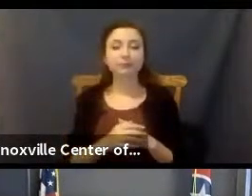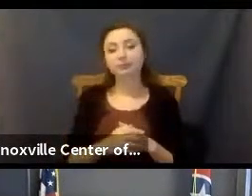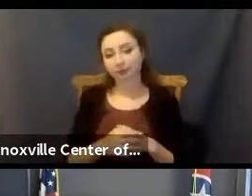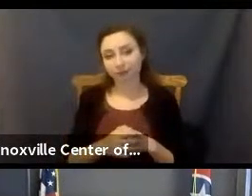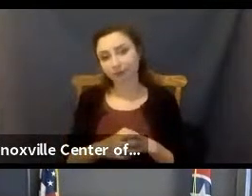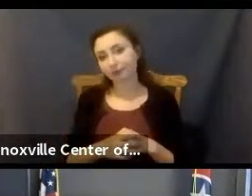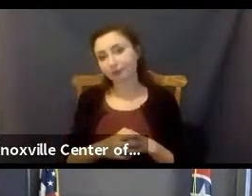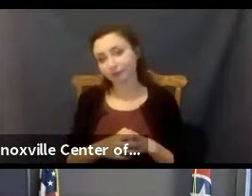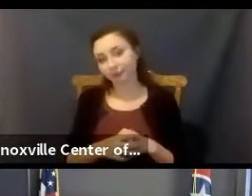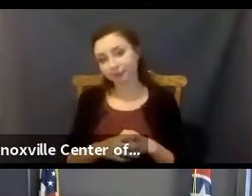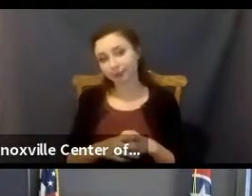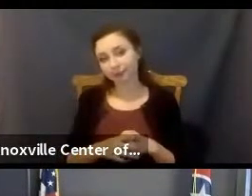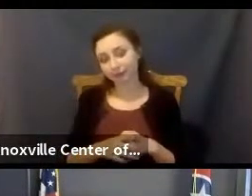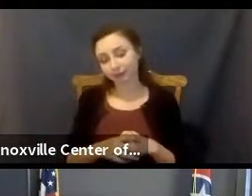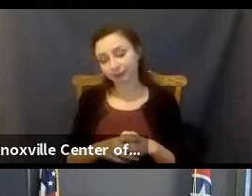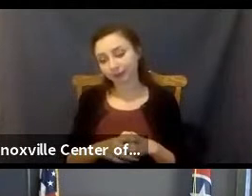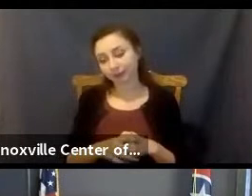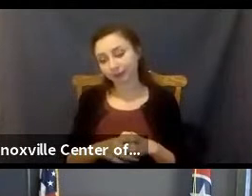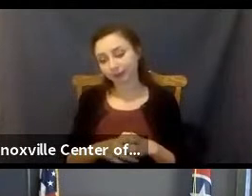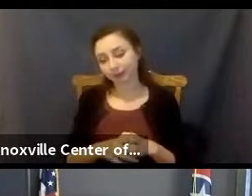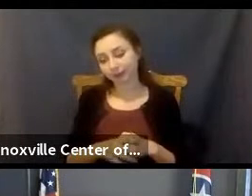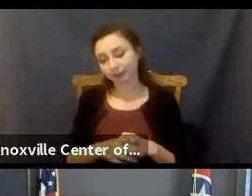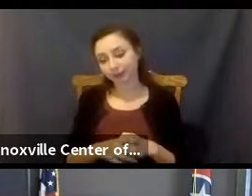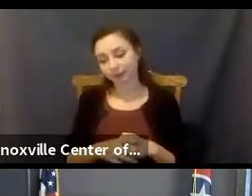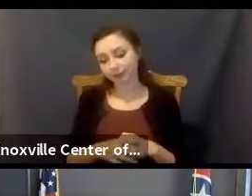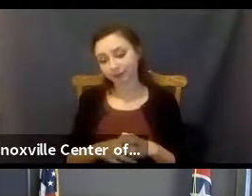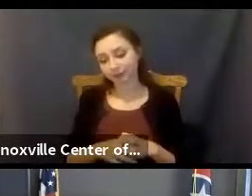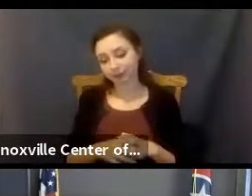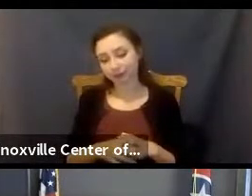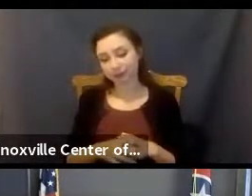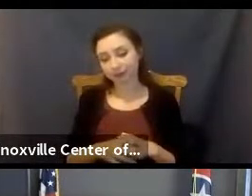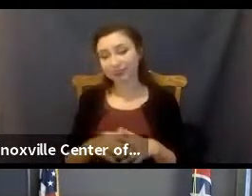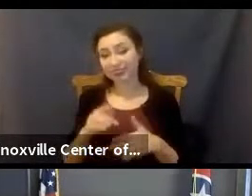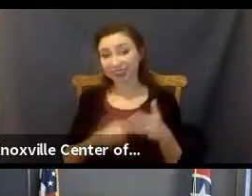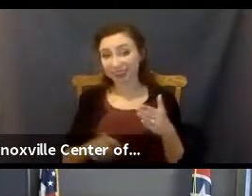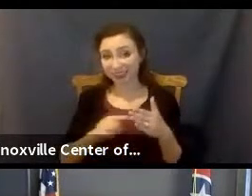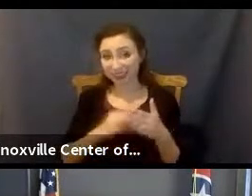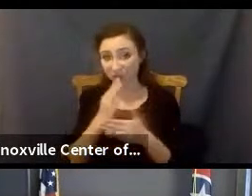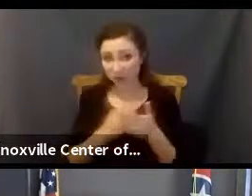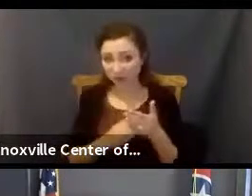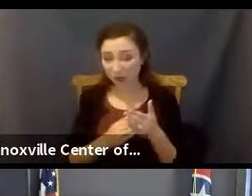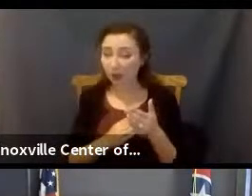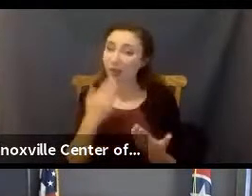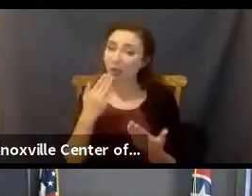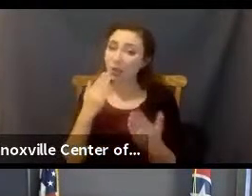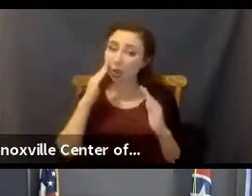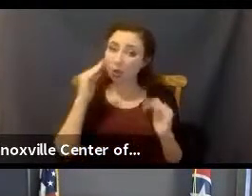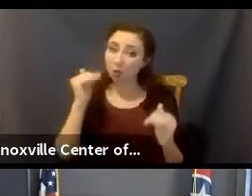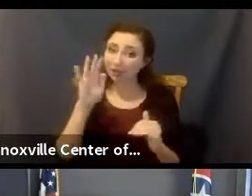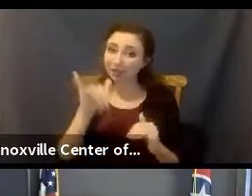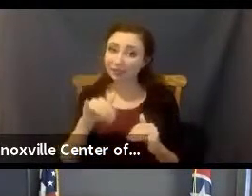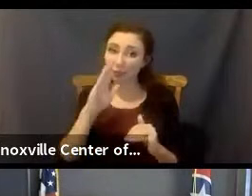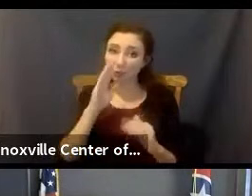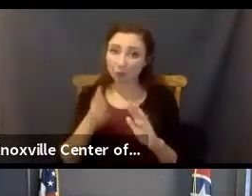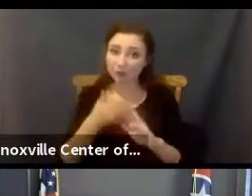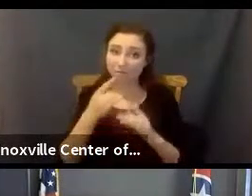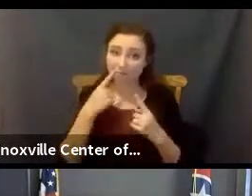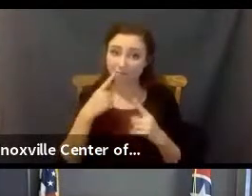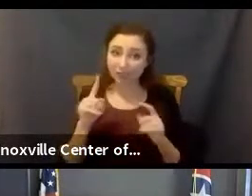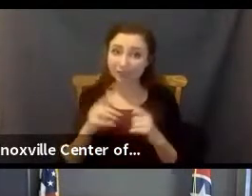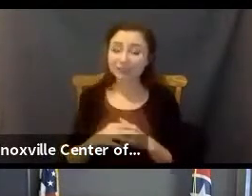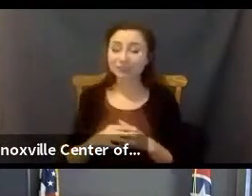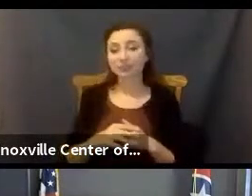But the citation piece or whatever that is hopefully that piece will be effective